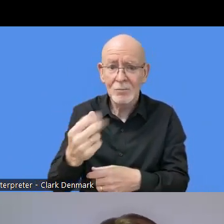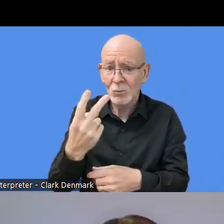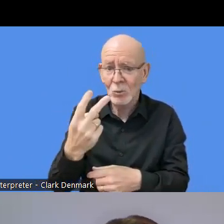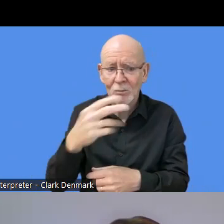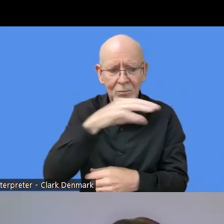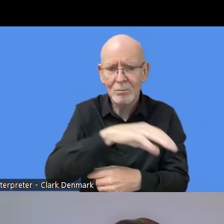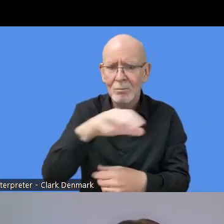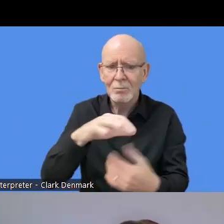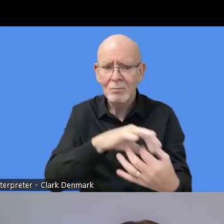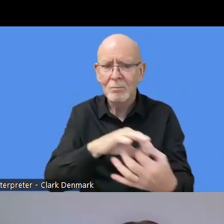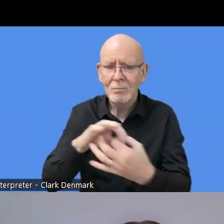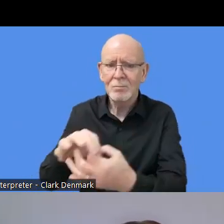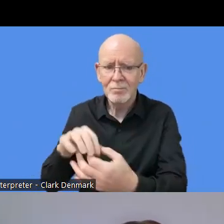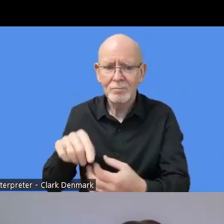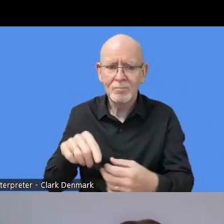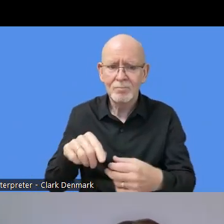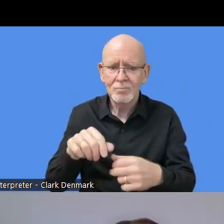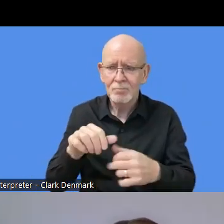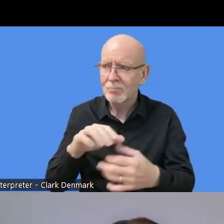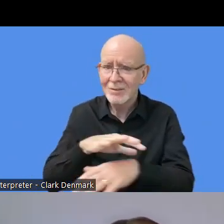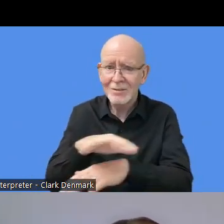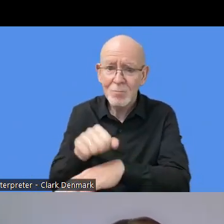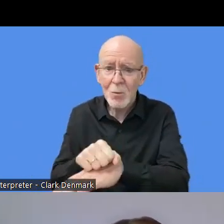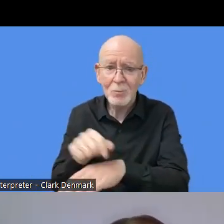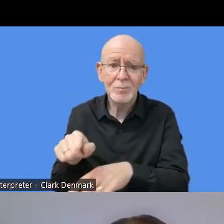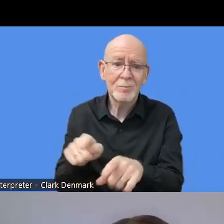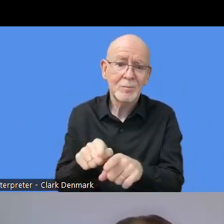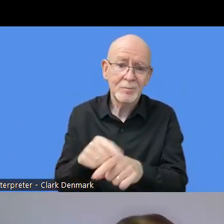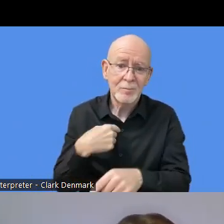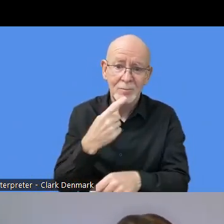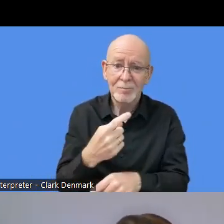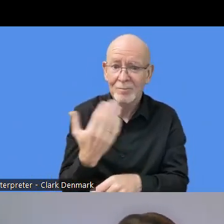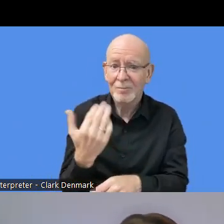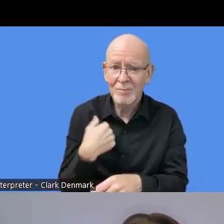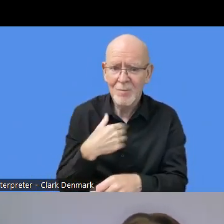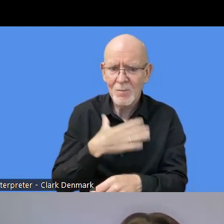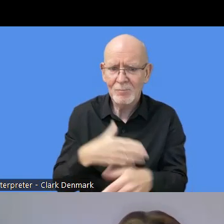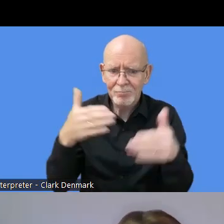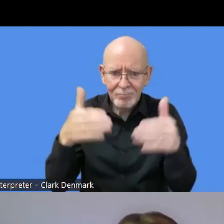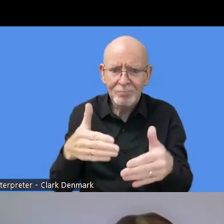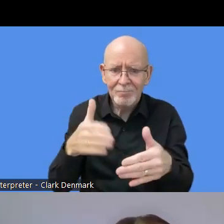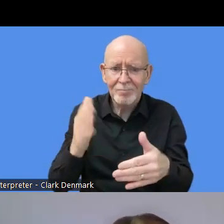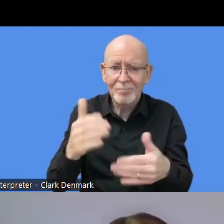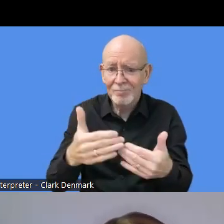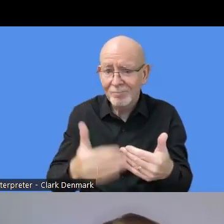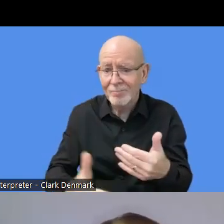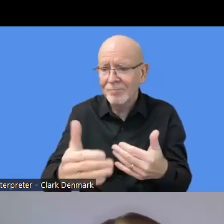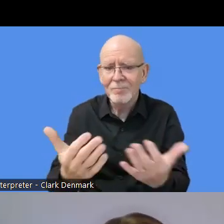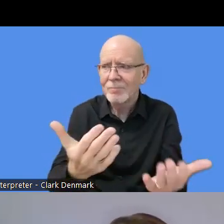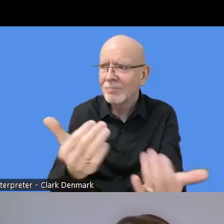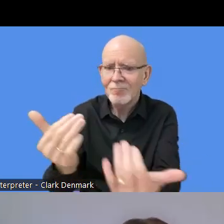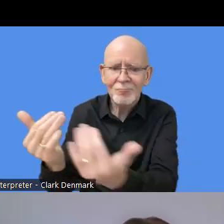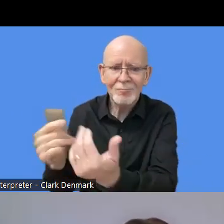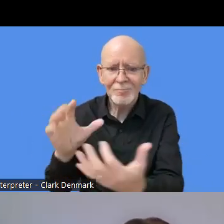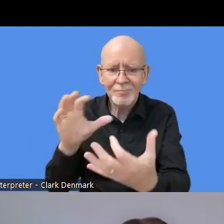ICT. So the Zero Project launches this call once a year, where we are looking for innovative